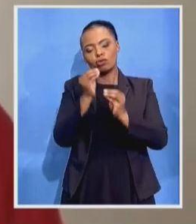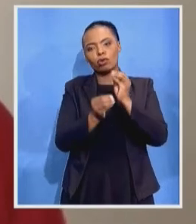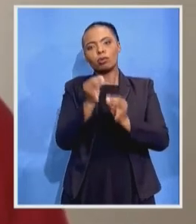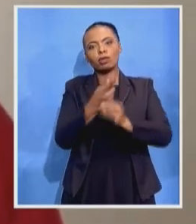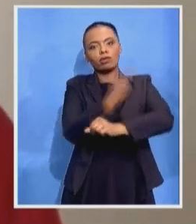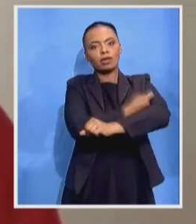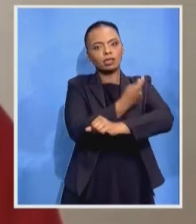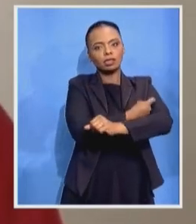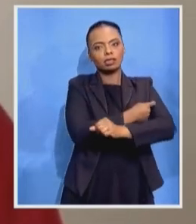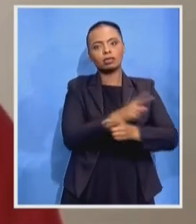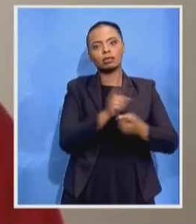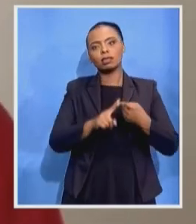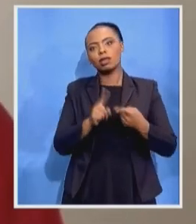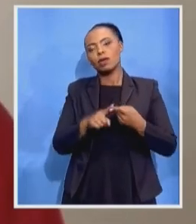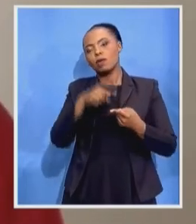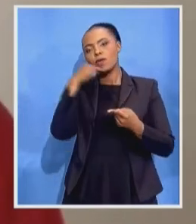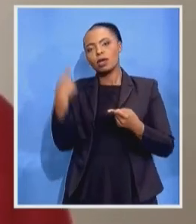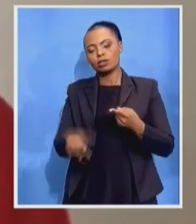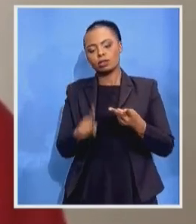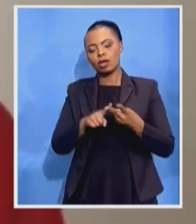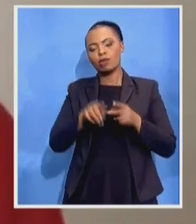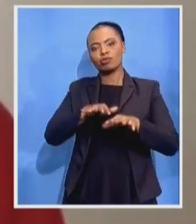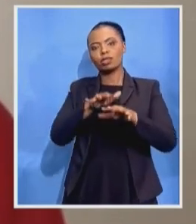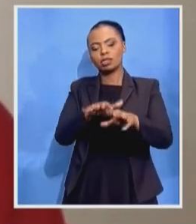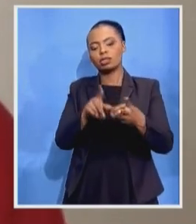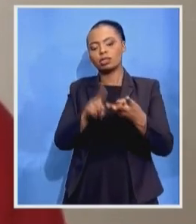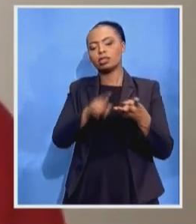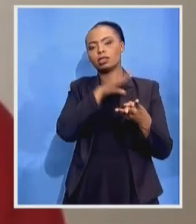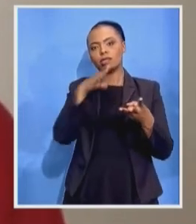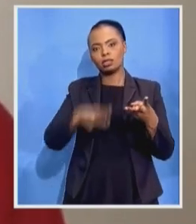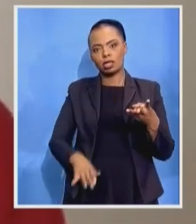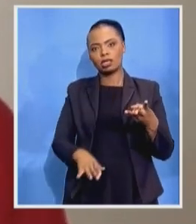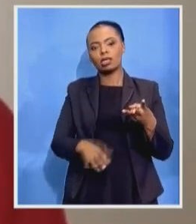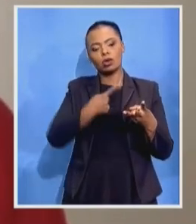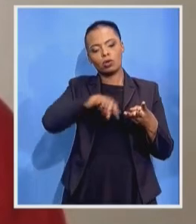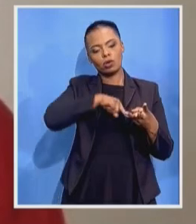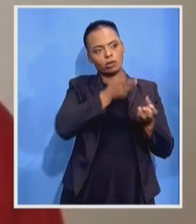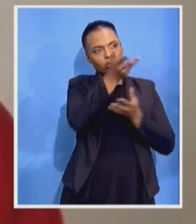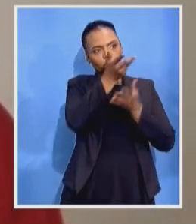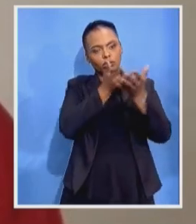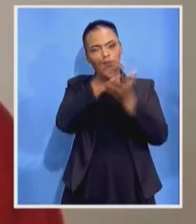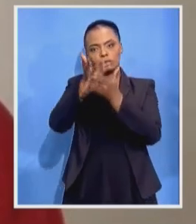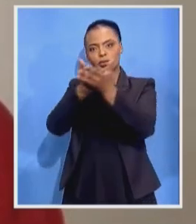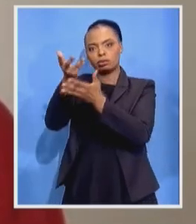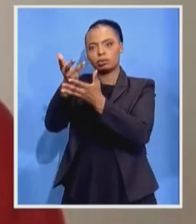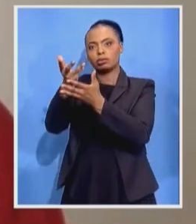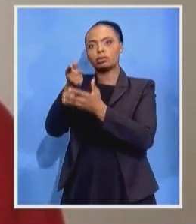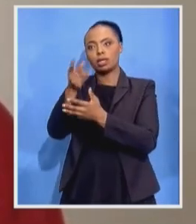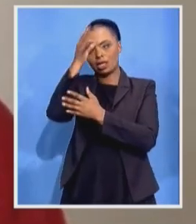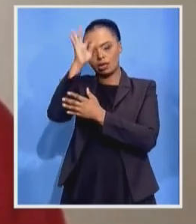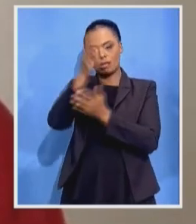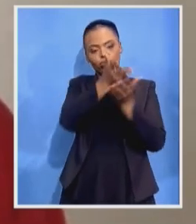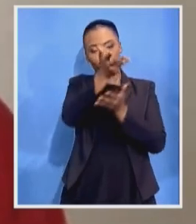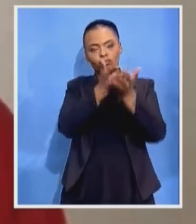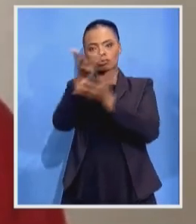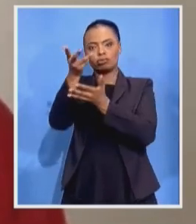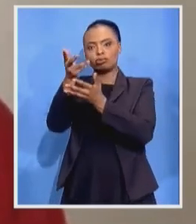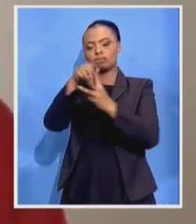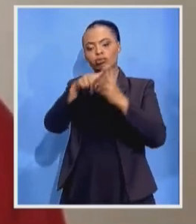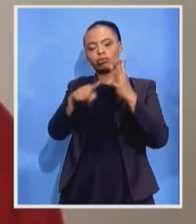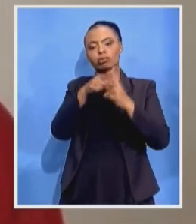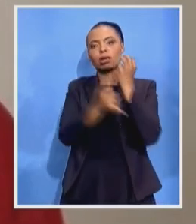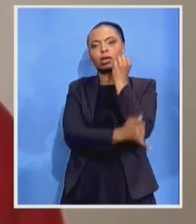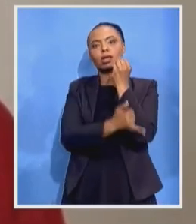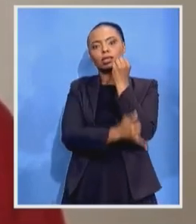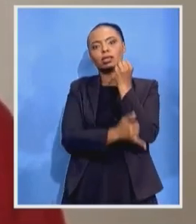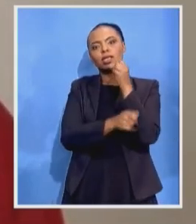and China. Government is engaging actively with those, and indeed also with other initiatives that are there, so that we make